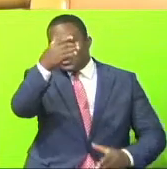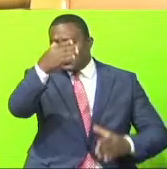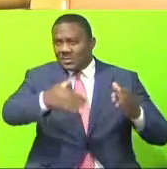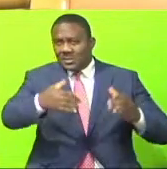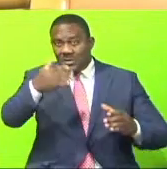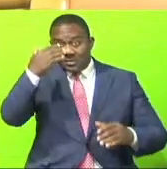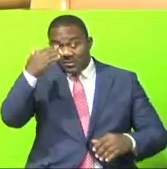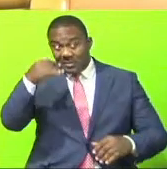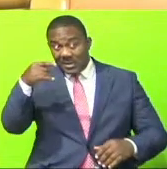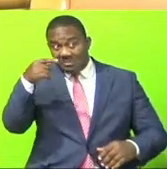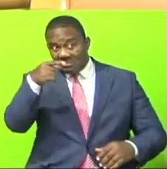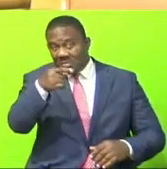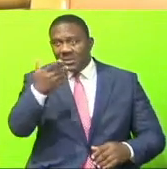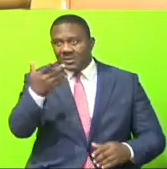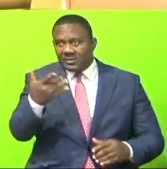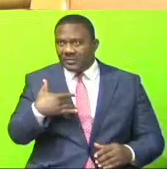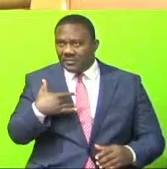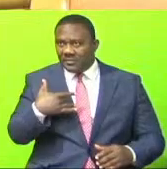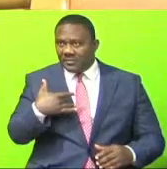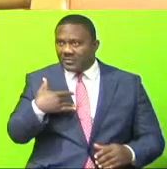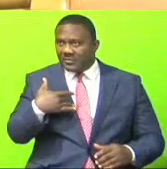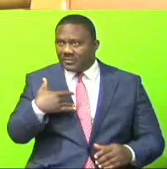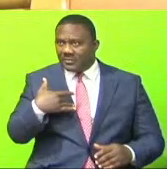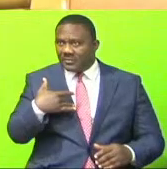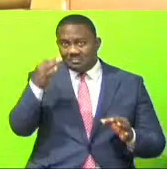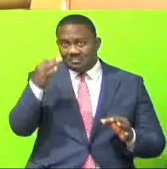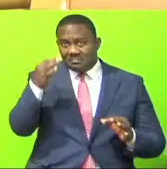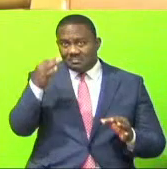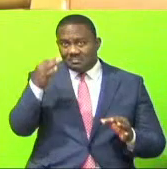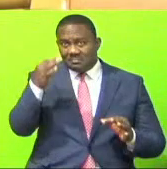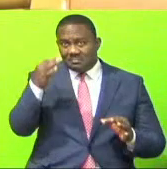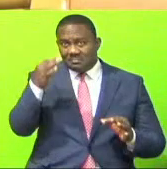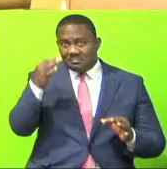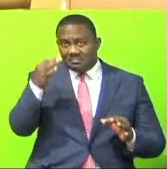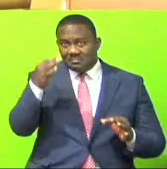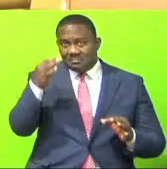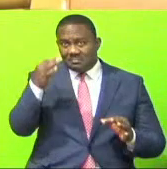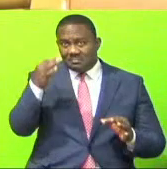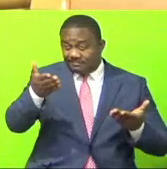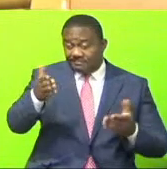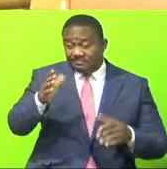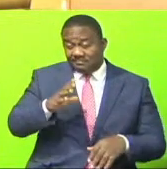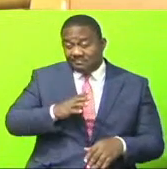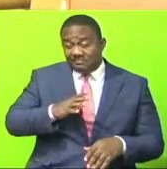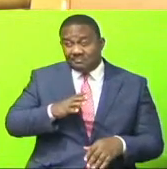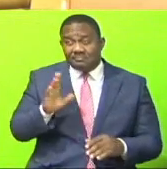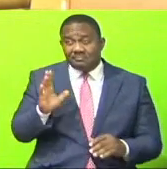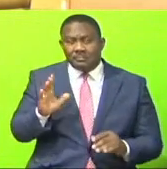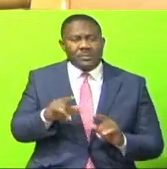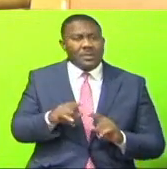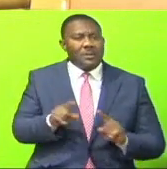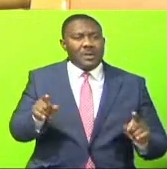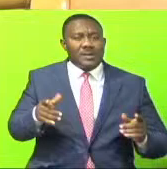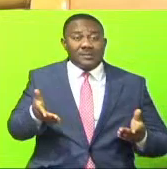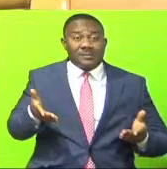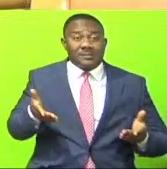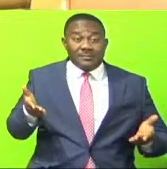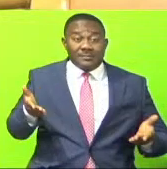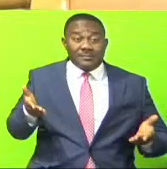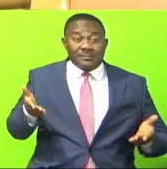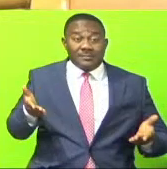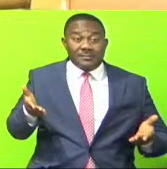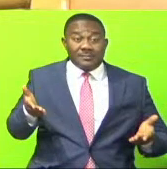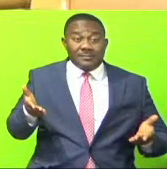requires the consideration of the Supreme Court. That's up to him. But this House is governed by its